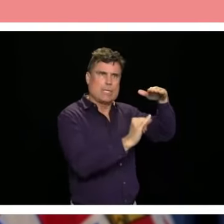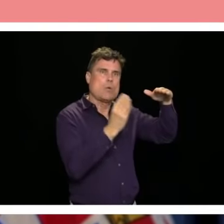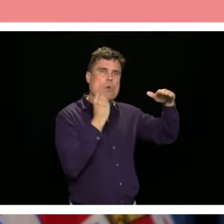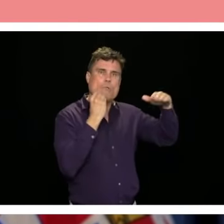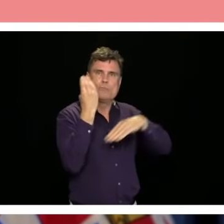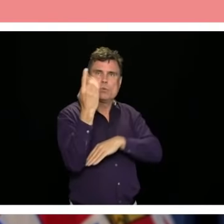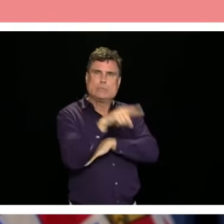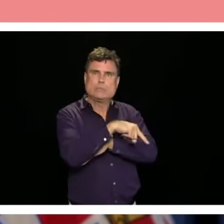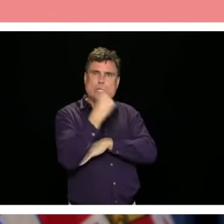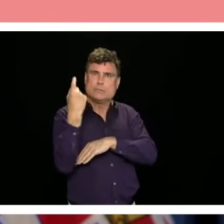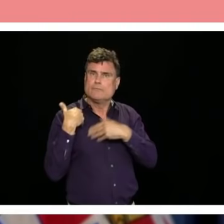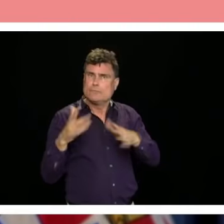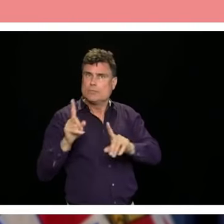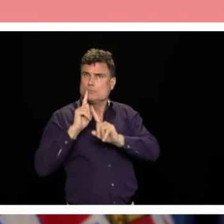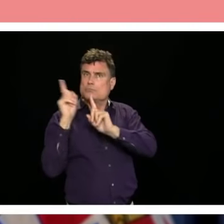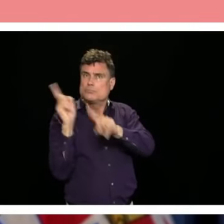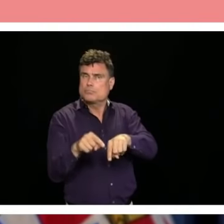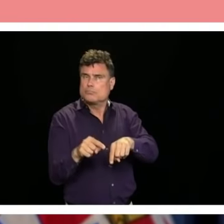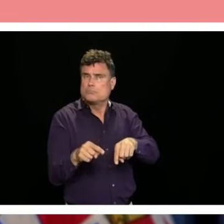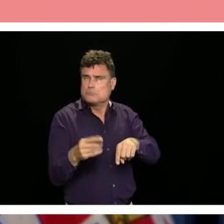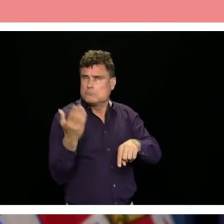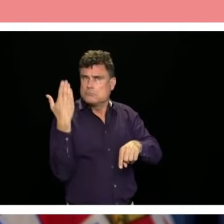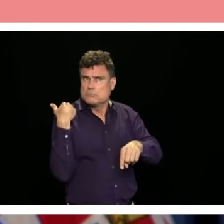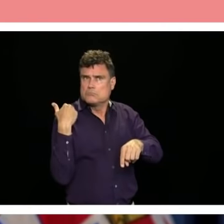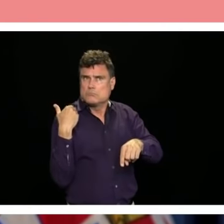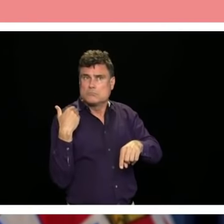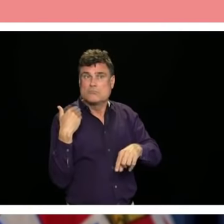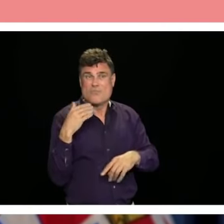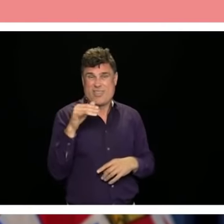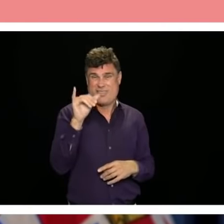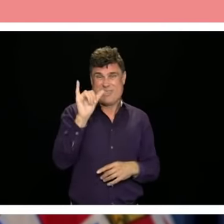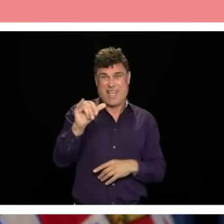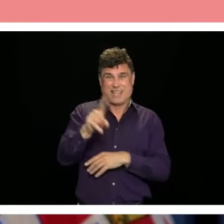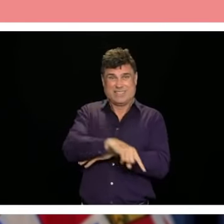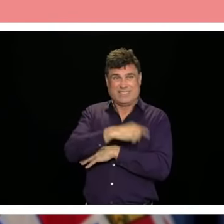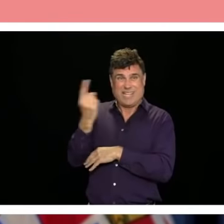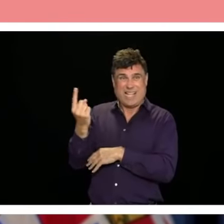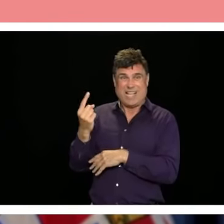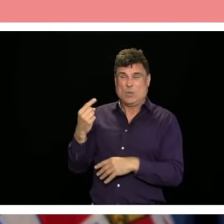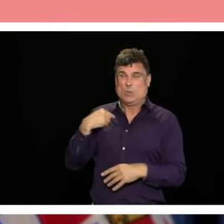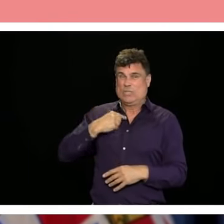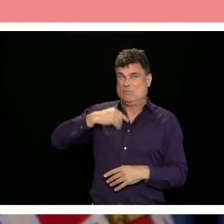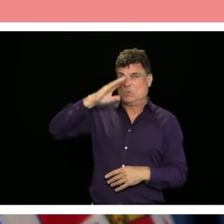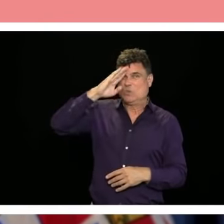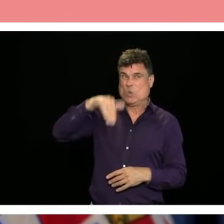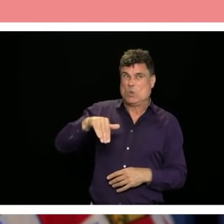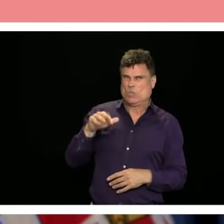Probably. We did recognize it relatively early, and you may recall that